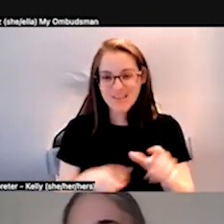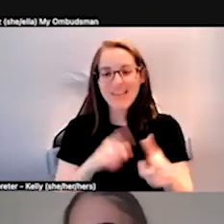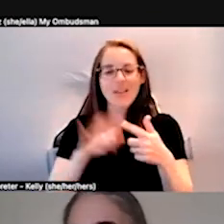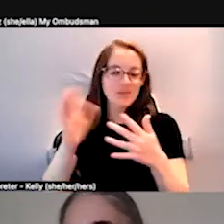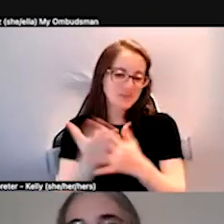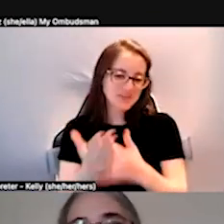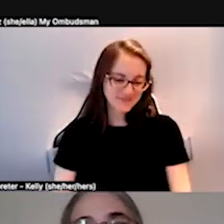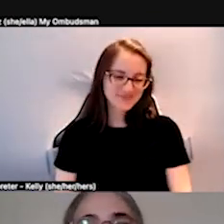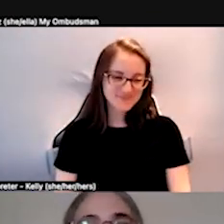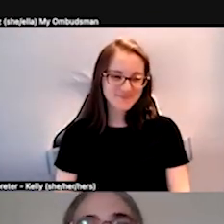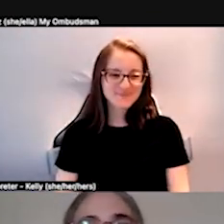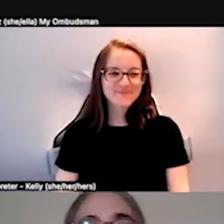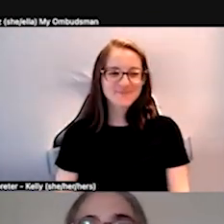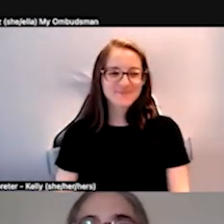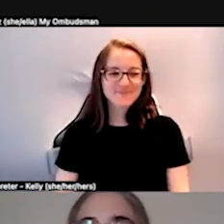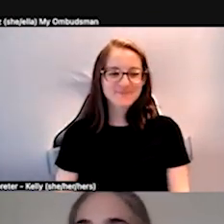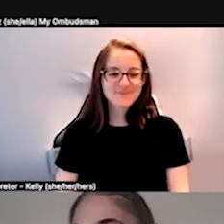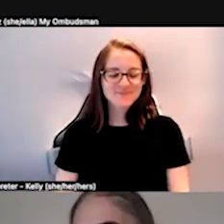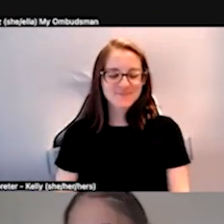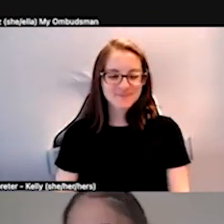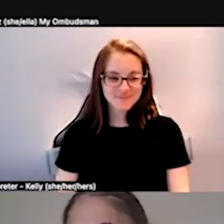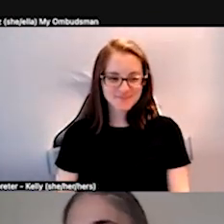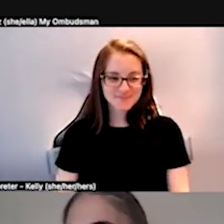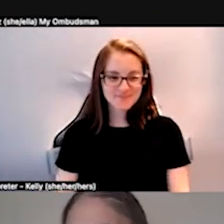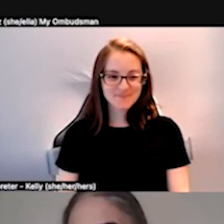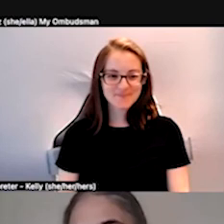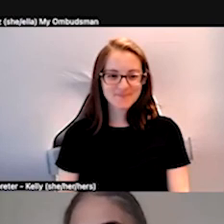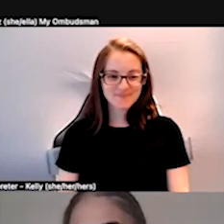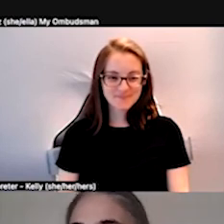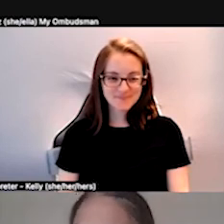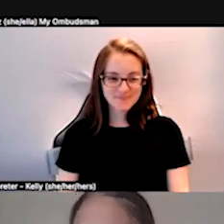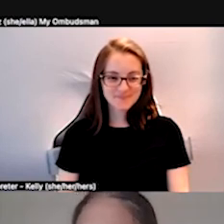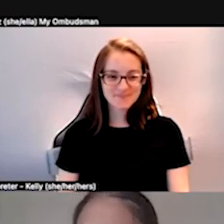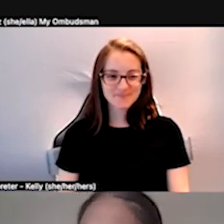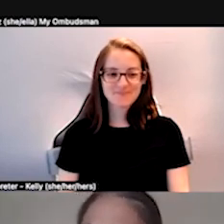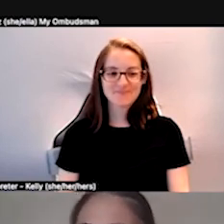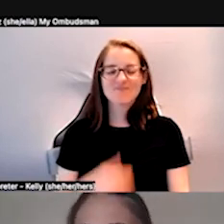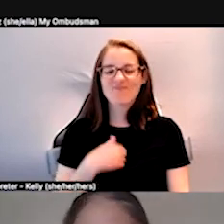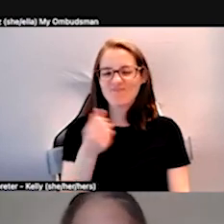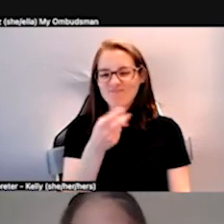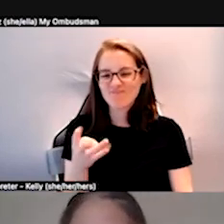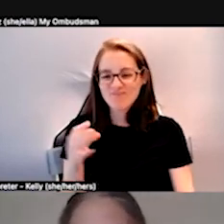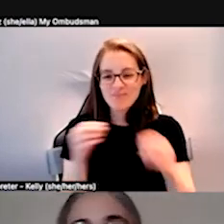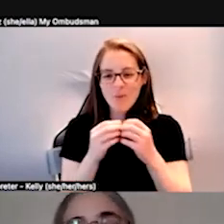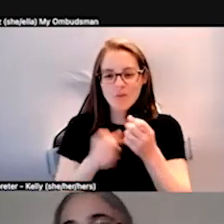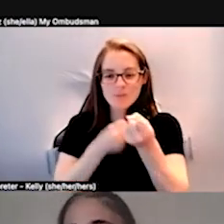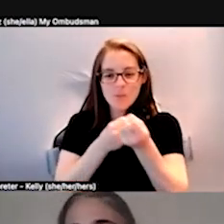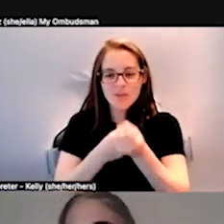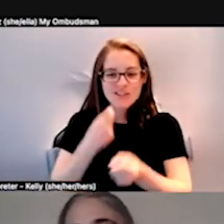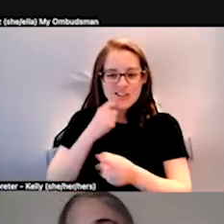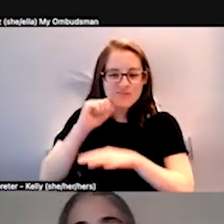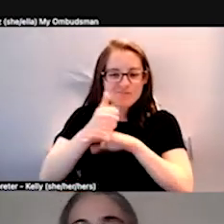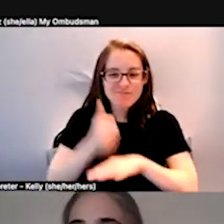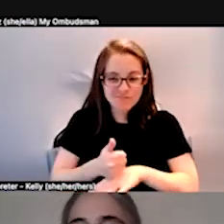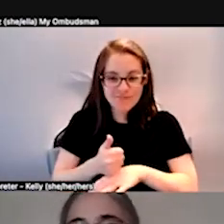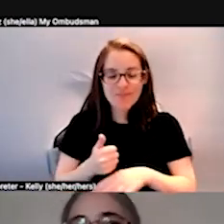break. But I also wanted to mention a couple of additional supports that were put in place in the last year or so. I touched